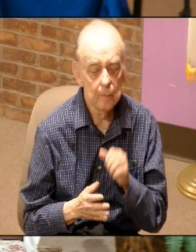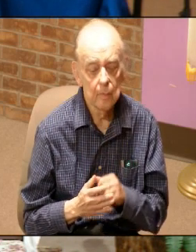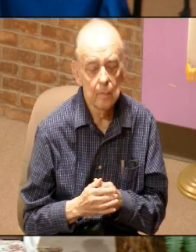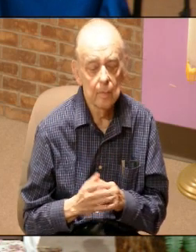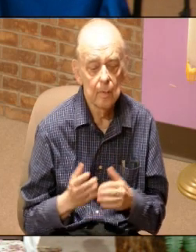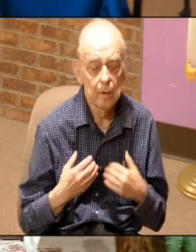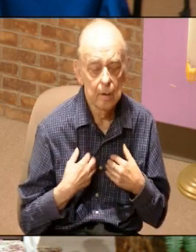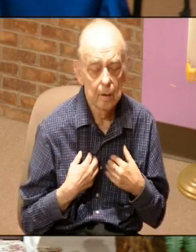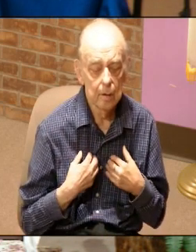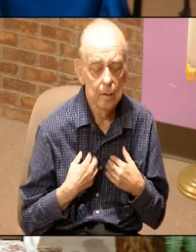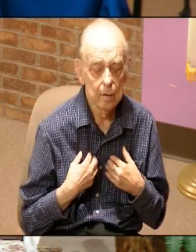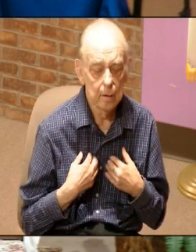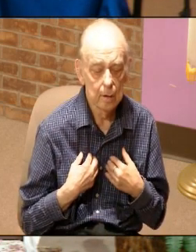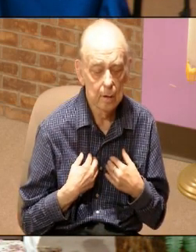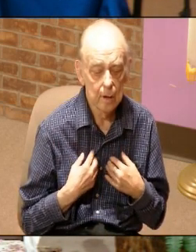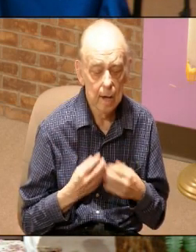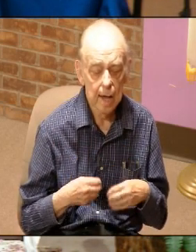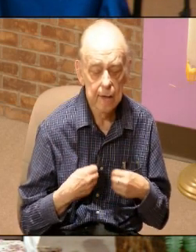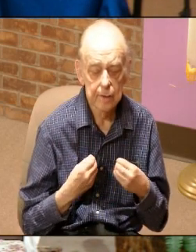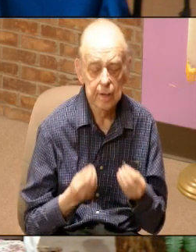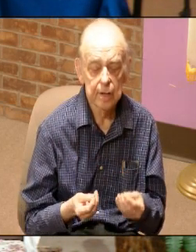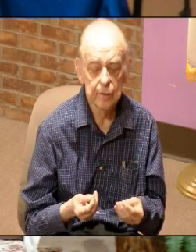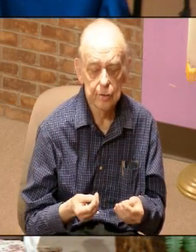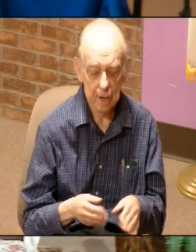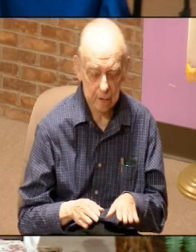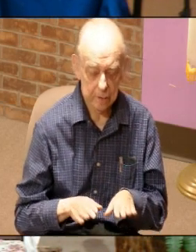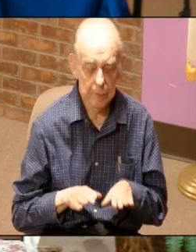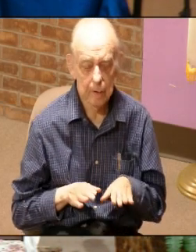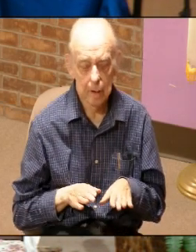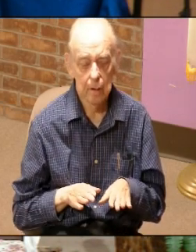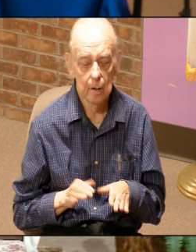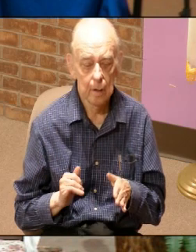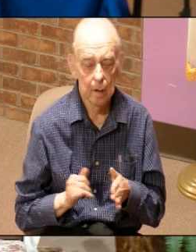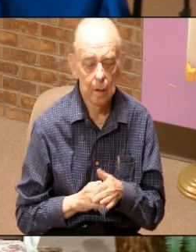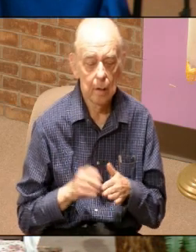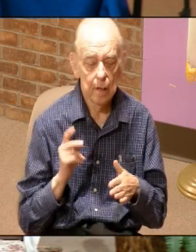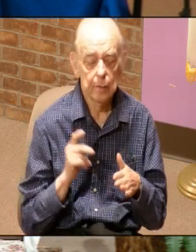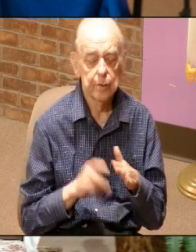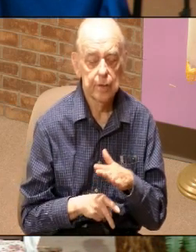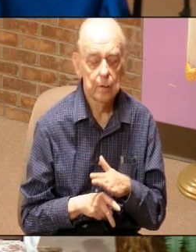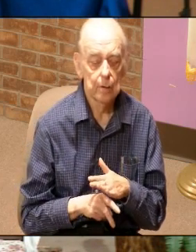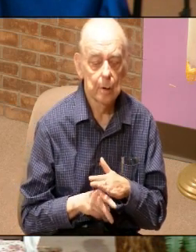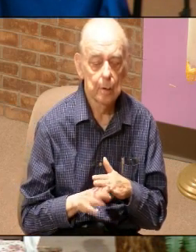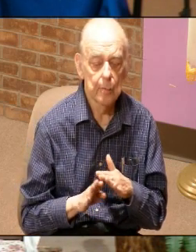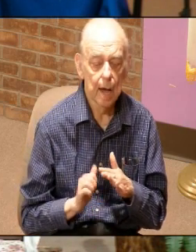who has to bury your child that was killed by their brother?